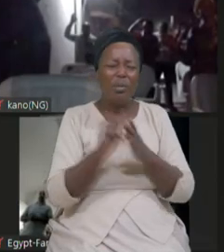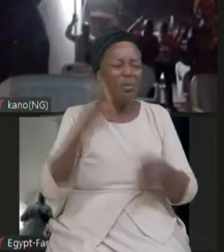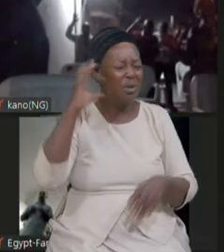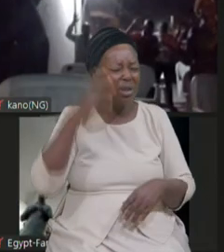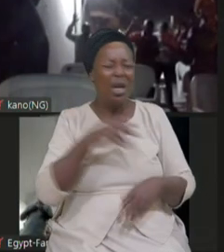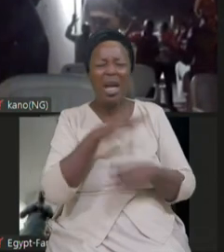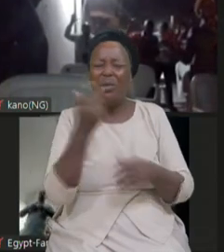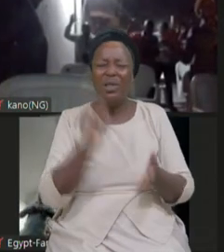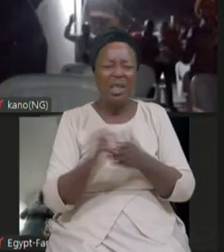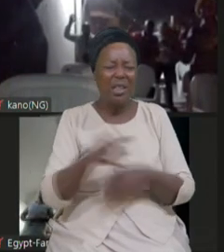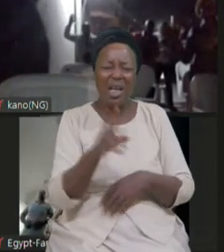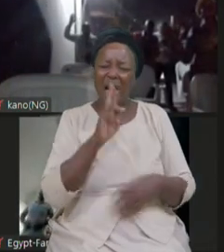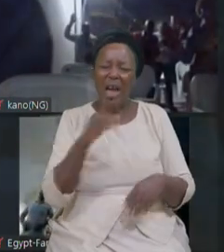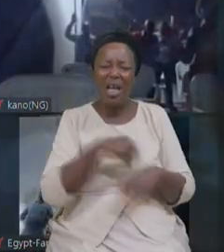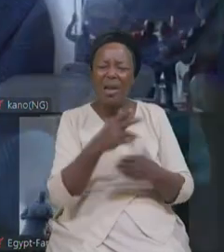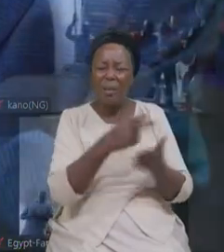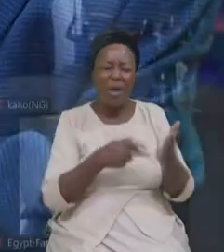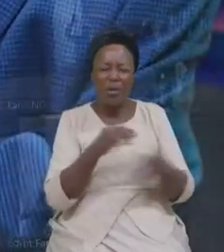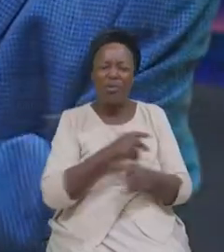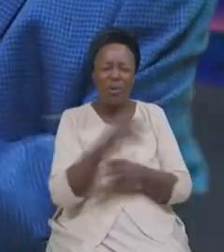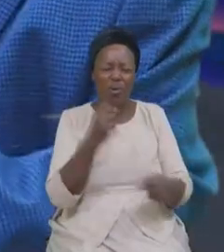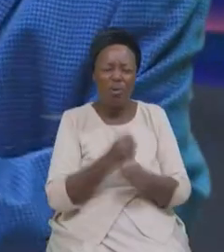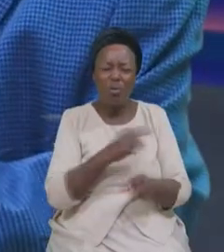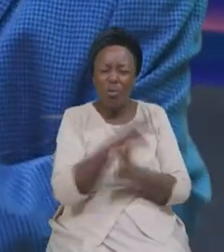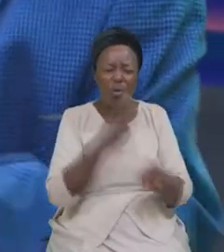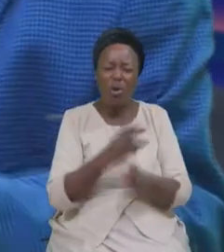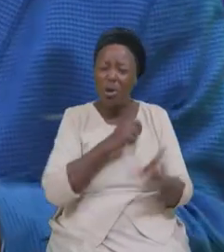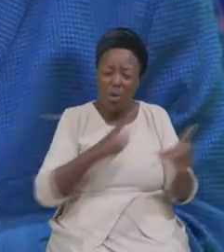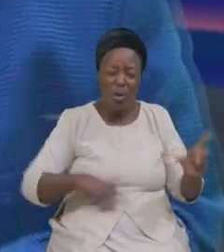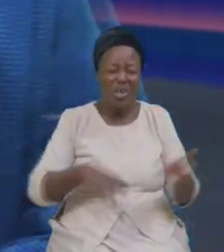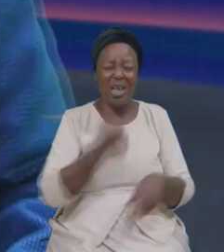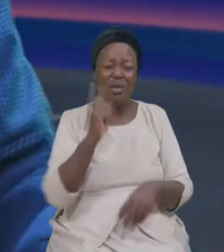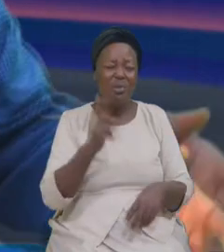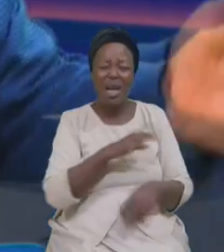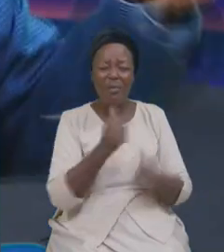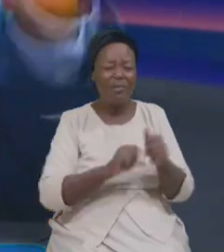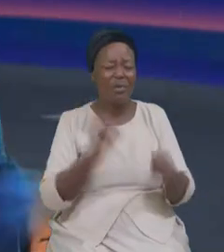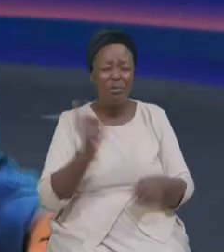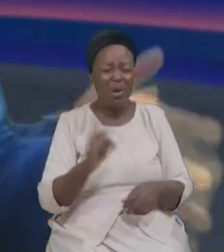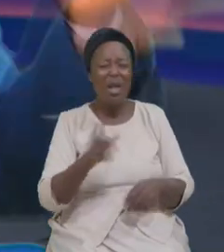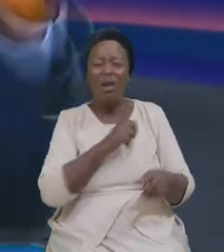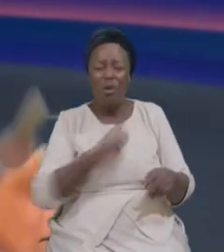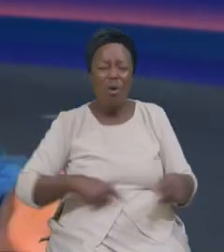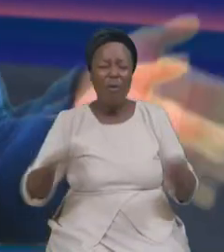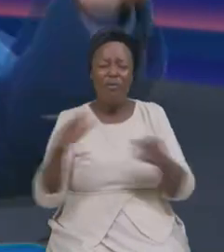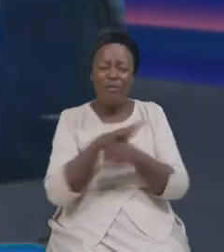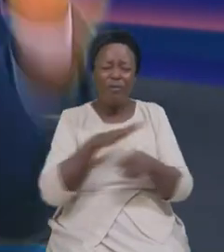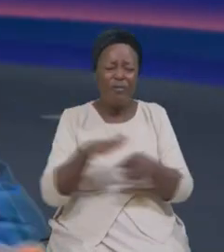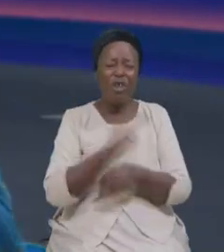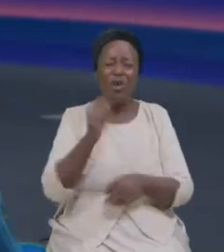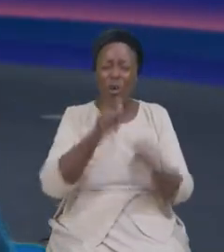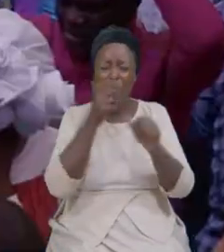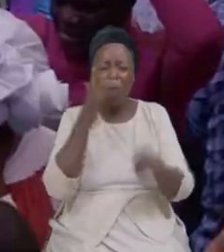any part of the world, your power cuts across everywhere, everyone. Fulfill your promise